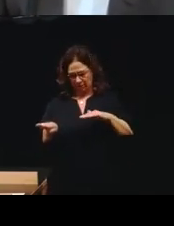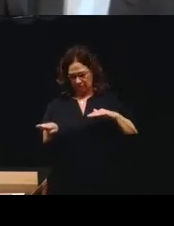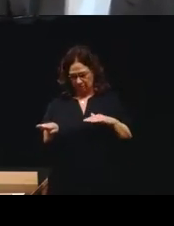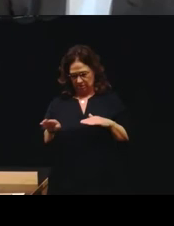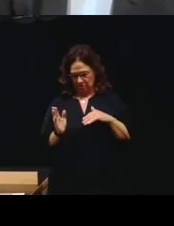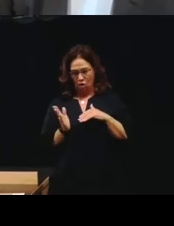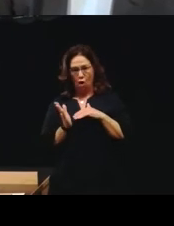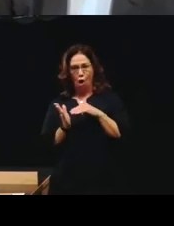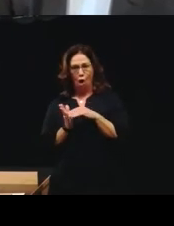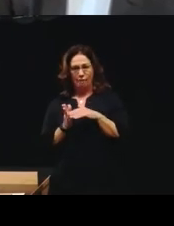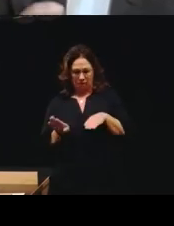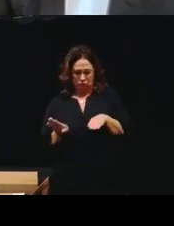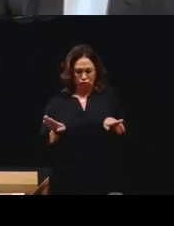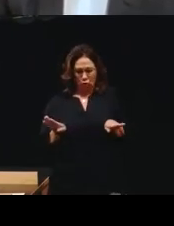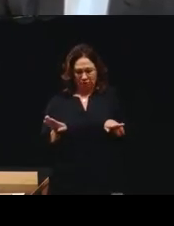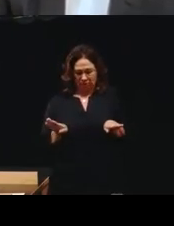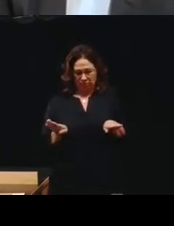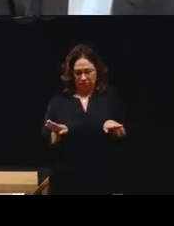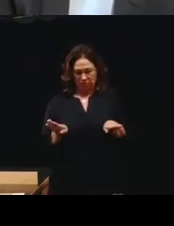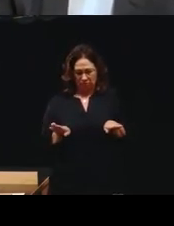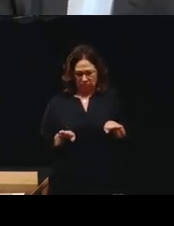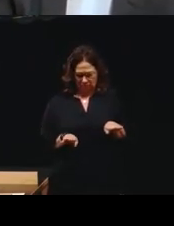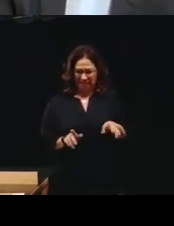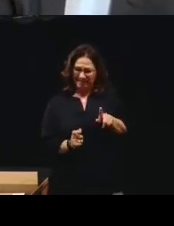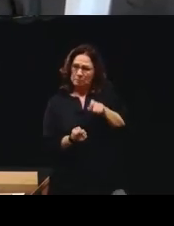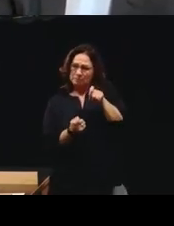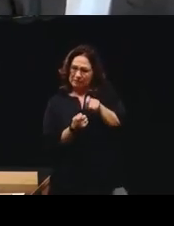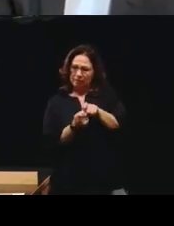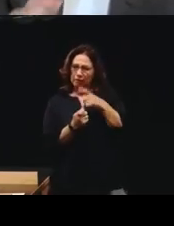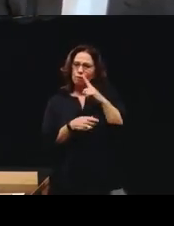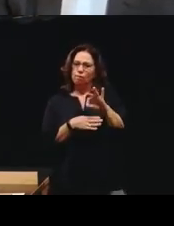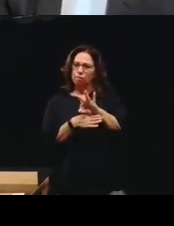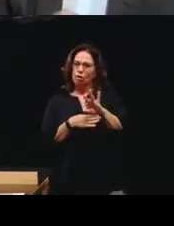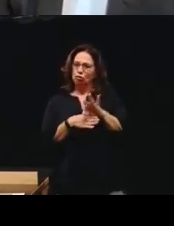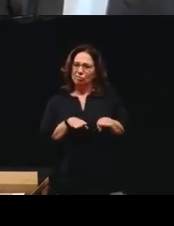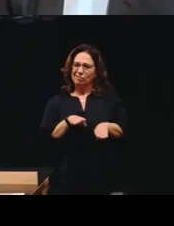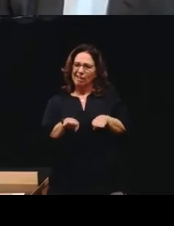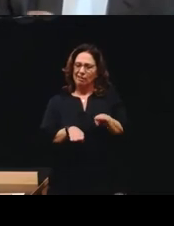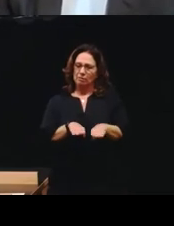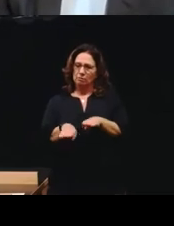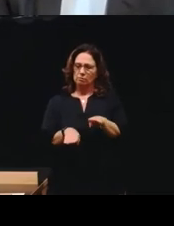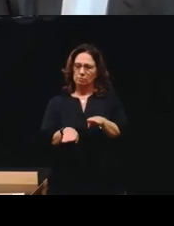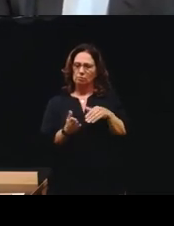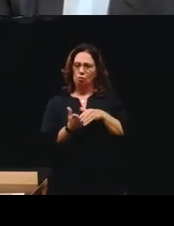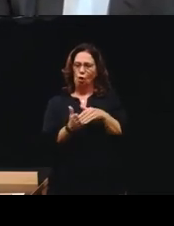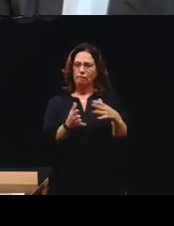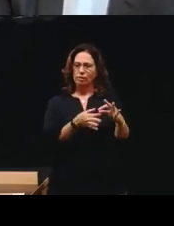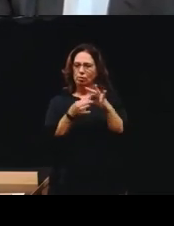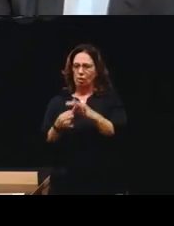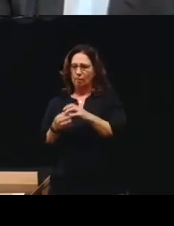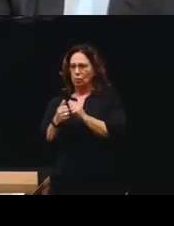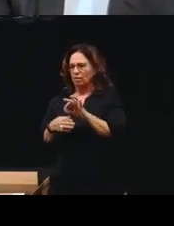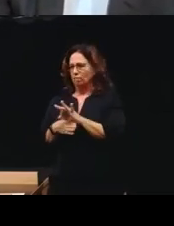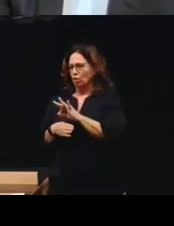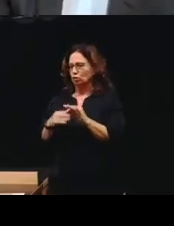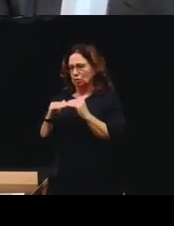often externally rotated. Highly specific for functional gait and frequently coupled with functional limb weakness in